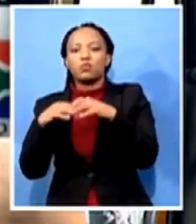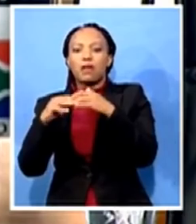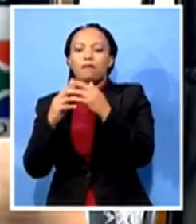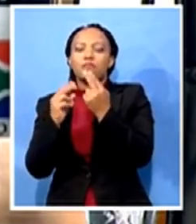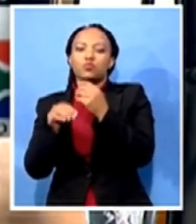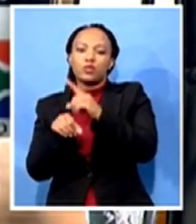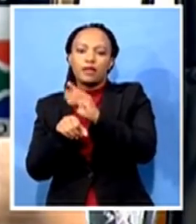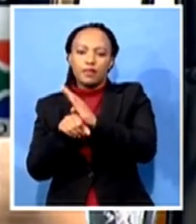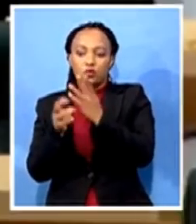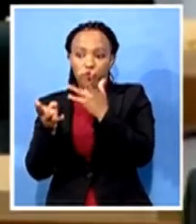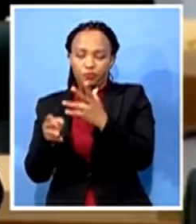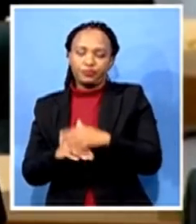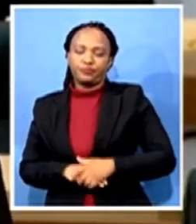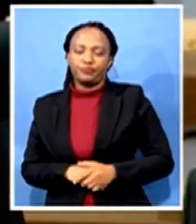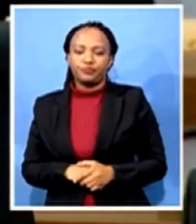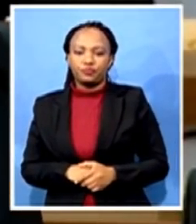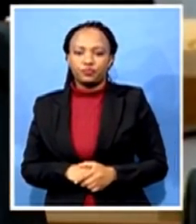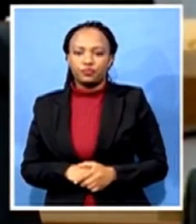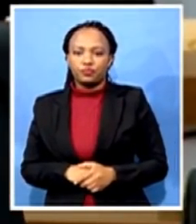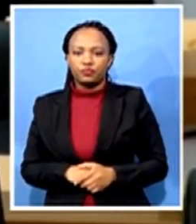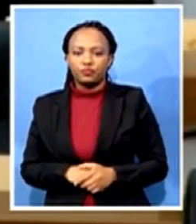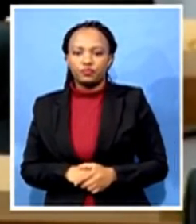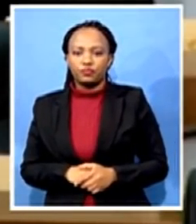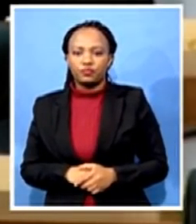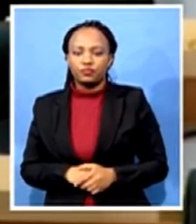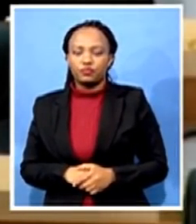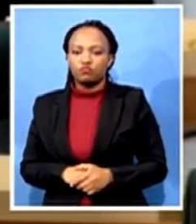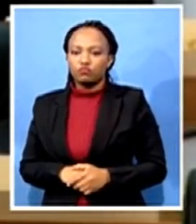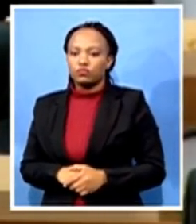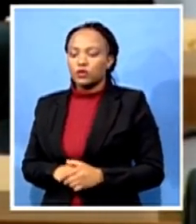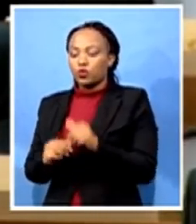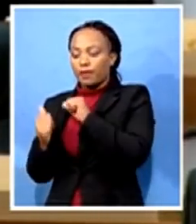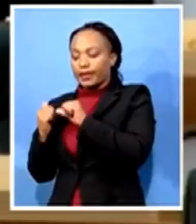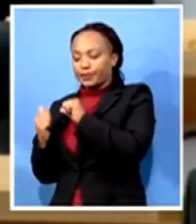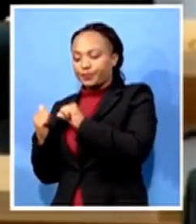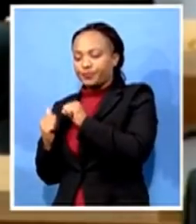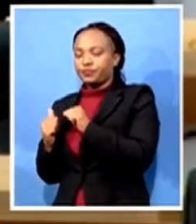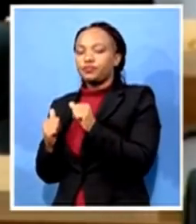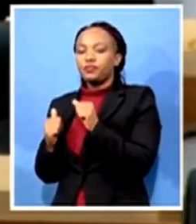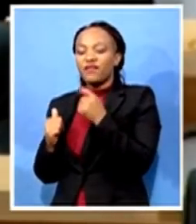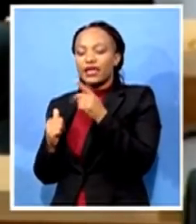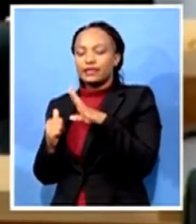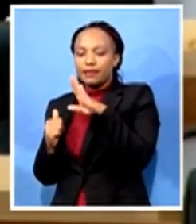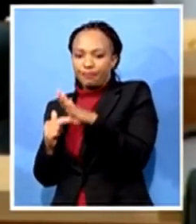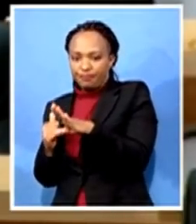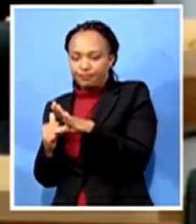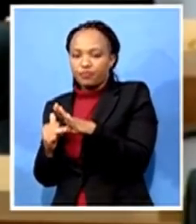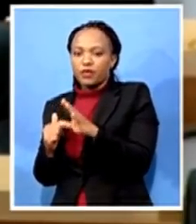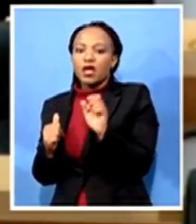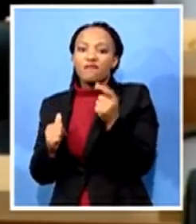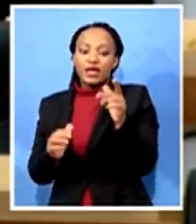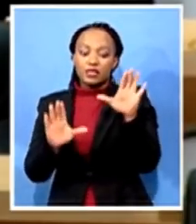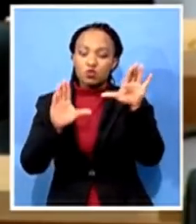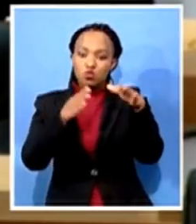All right, let's go back a step. The first group of contractors